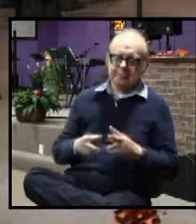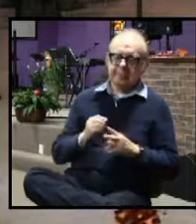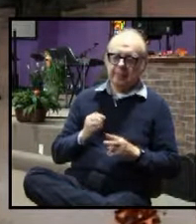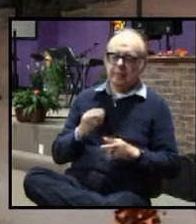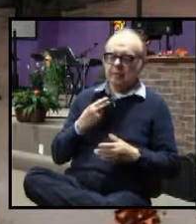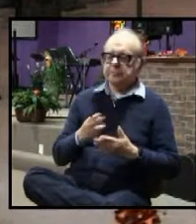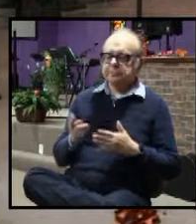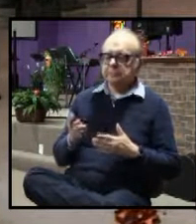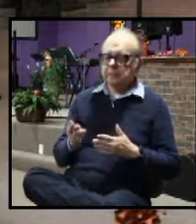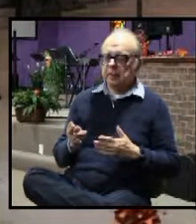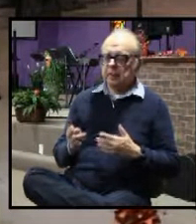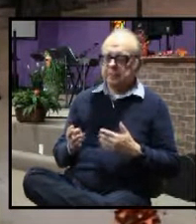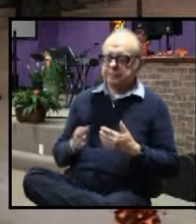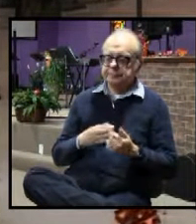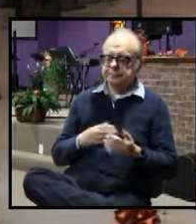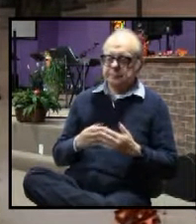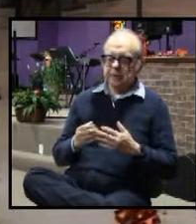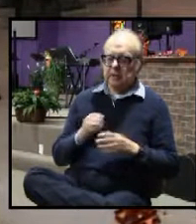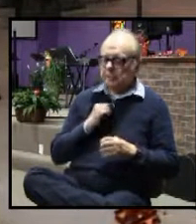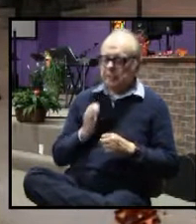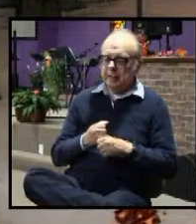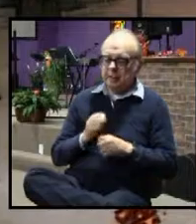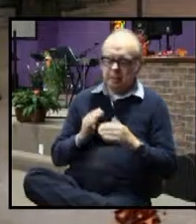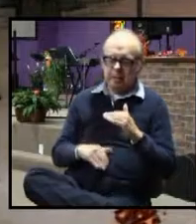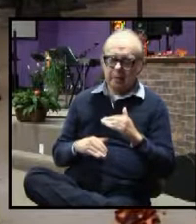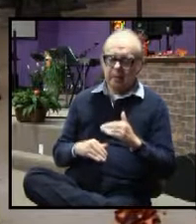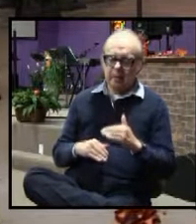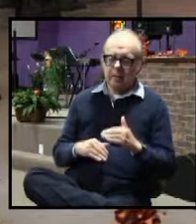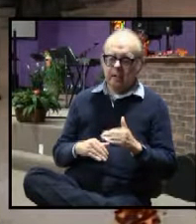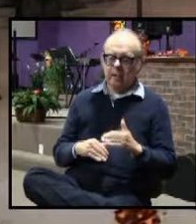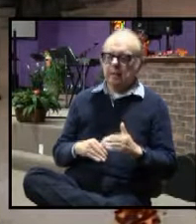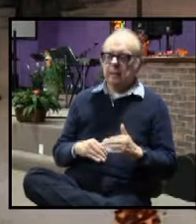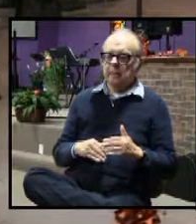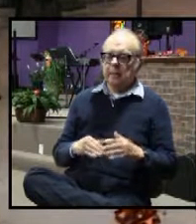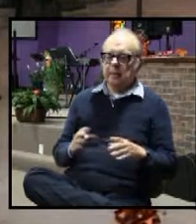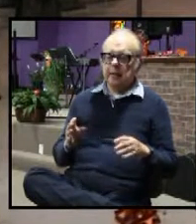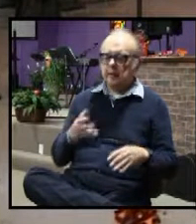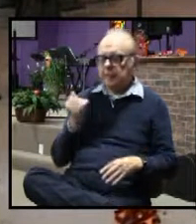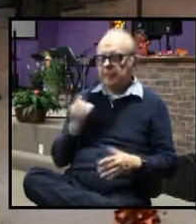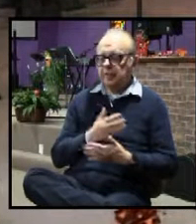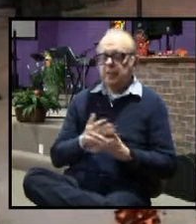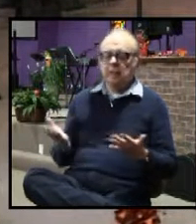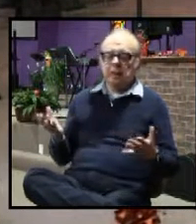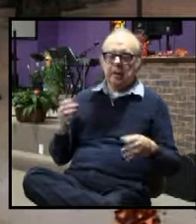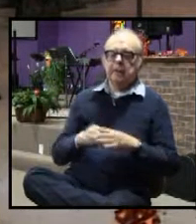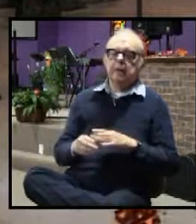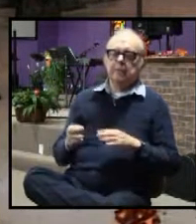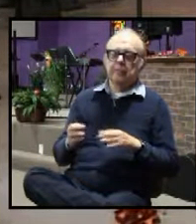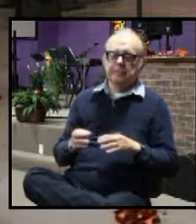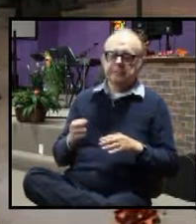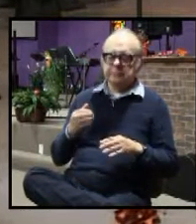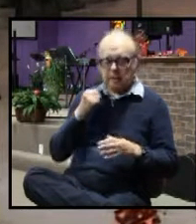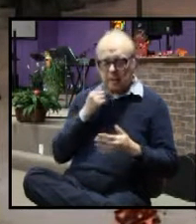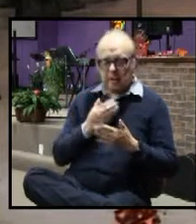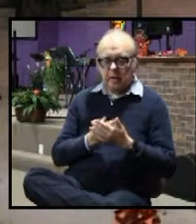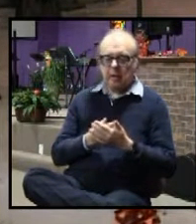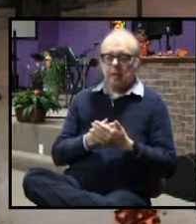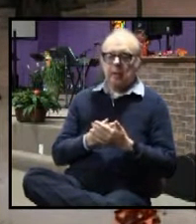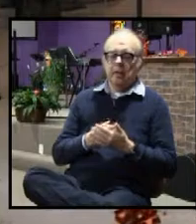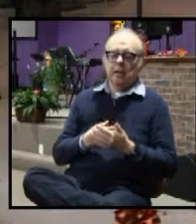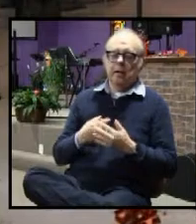be honest about those things today. It doesn't make me any less. It makes me saved by God's grace, and that's the best thing to be in the whole world. My